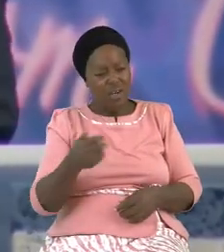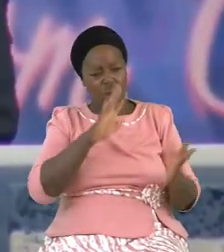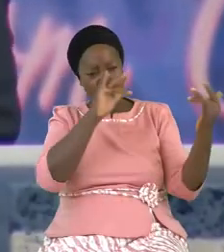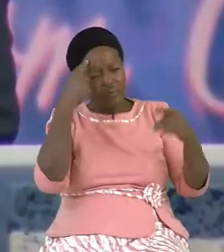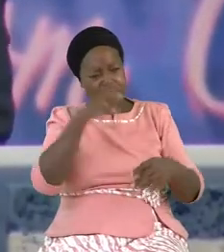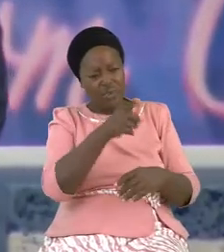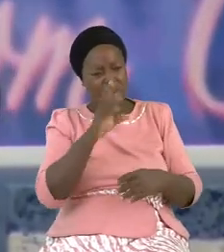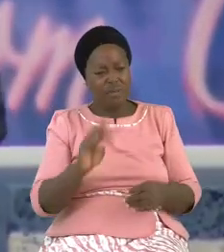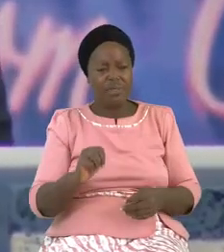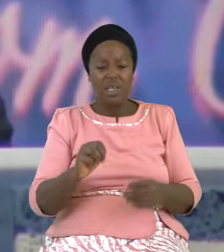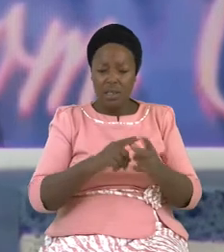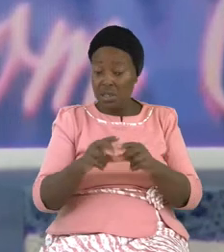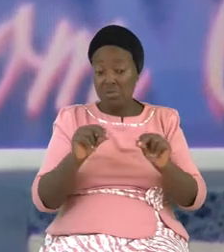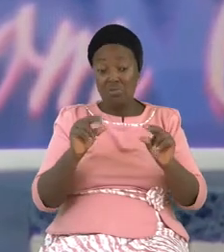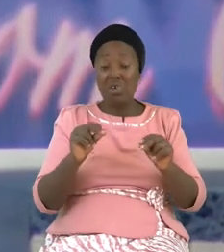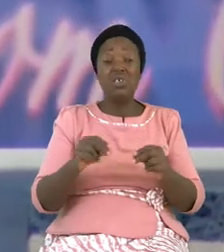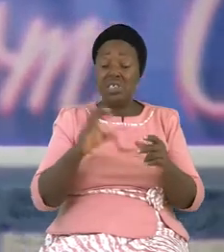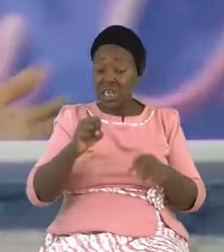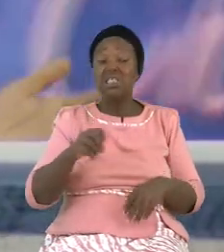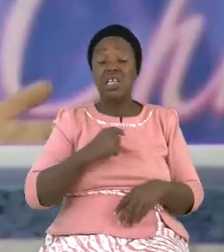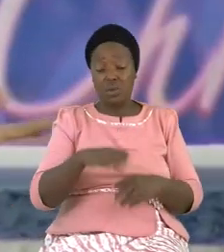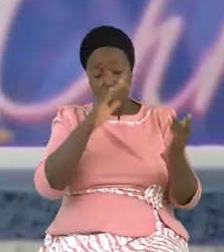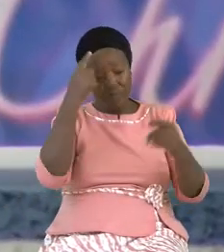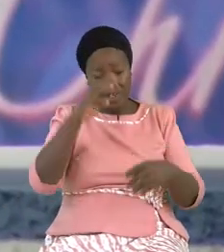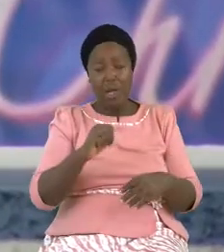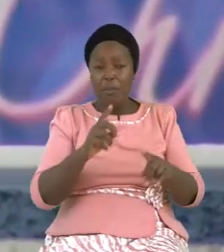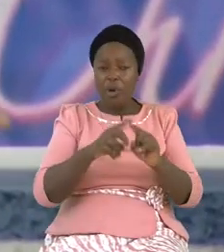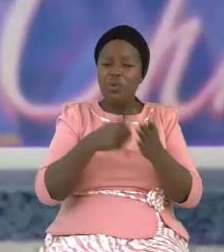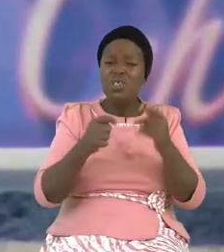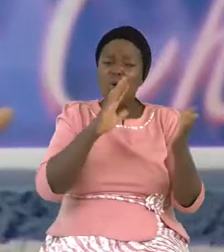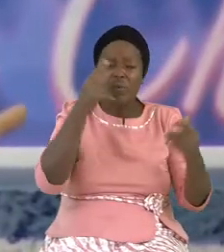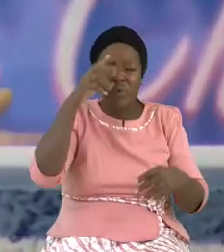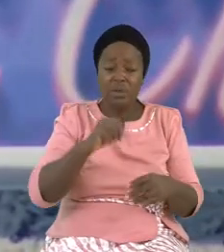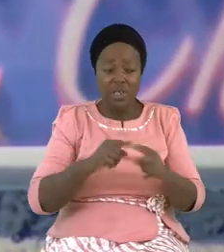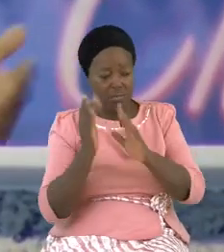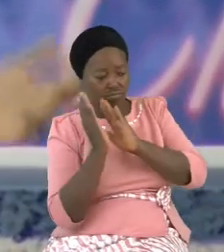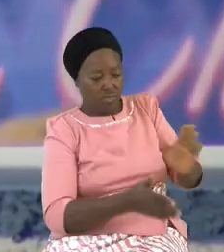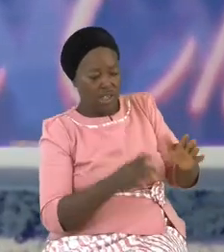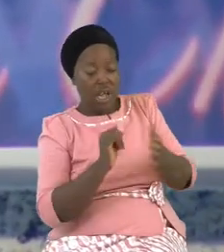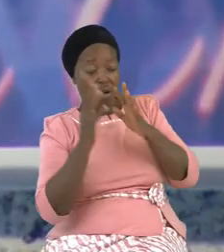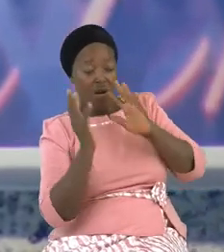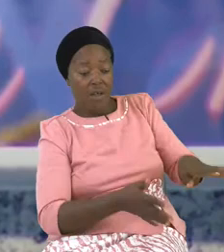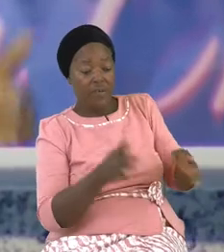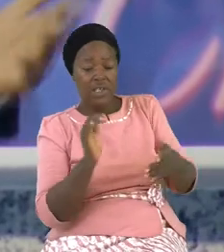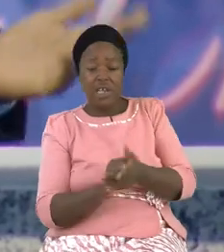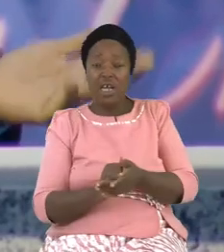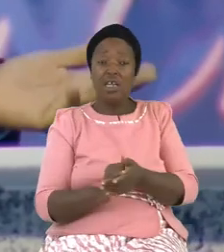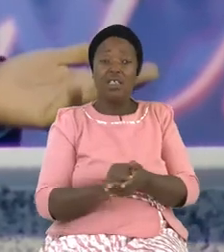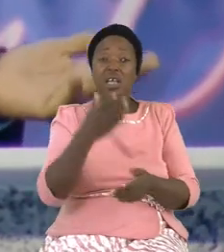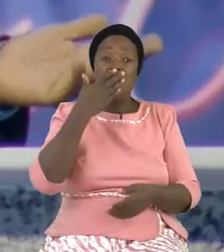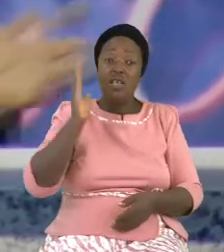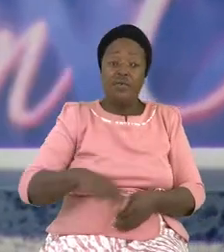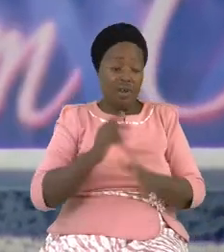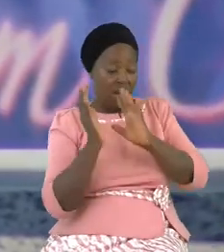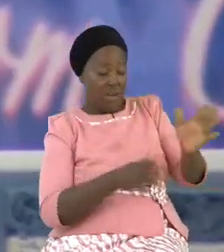he says, yeah, there's hope for them. What's the hope for them? They abandoned that evil, they abandoned that iniquity, and they abandoned